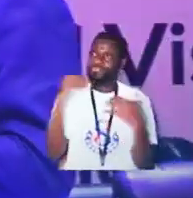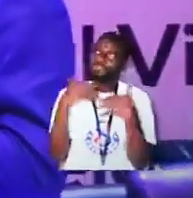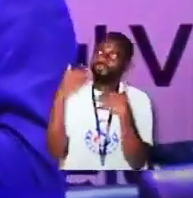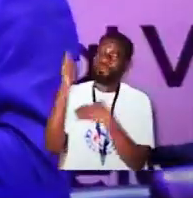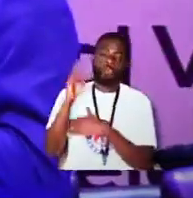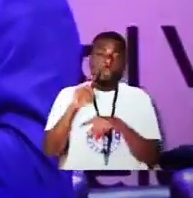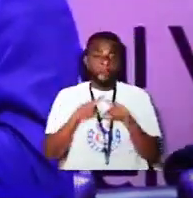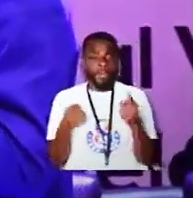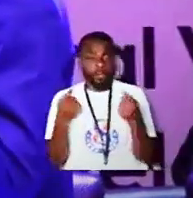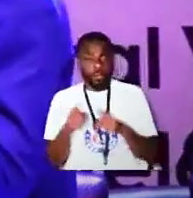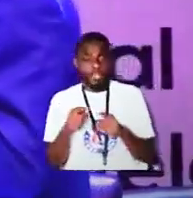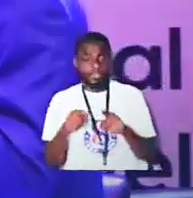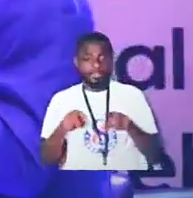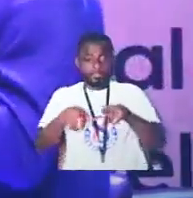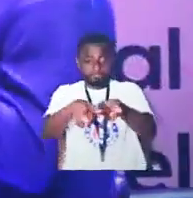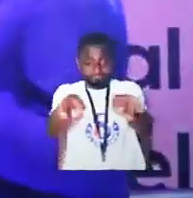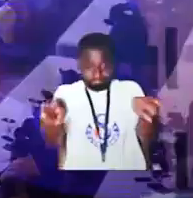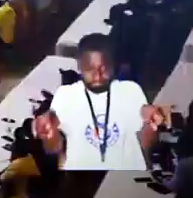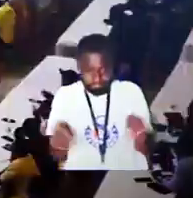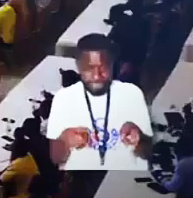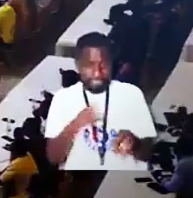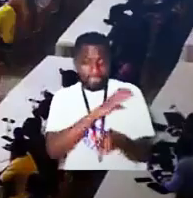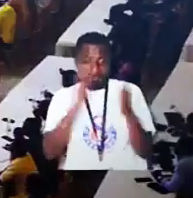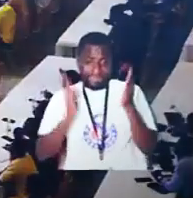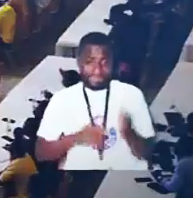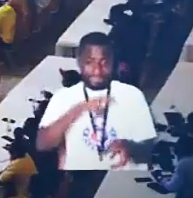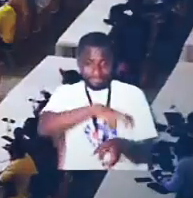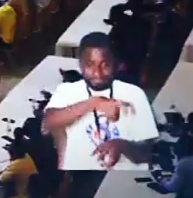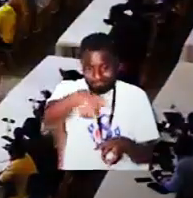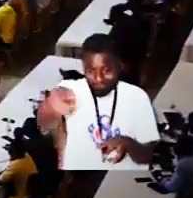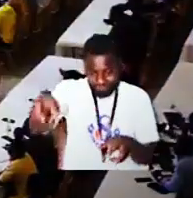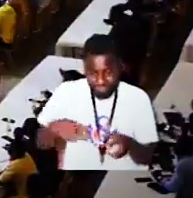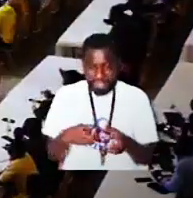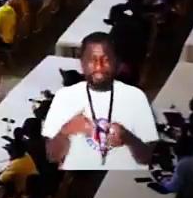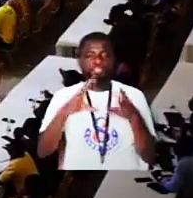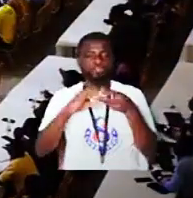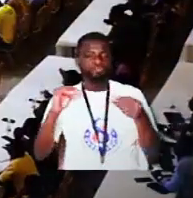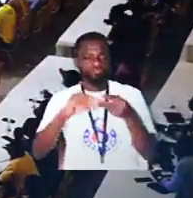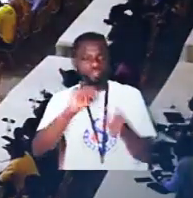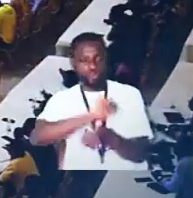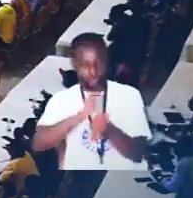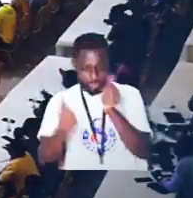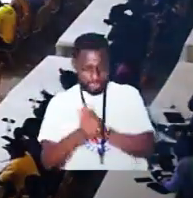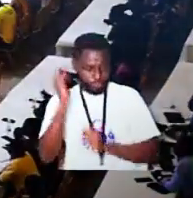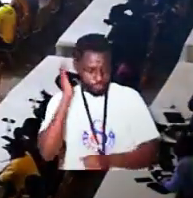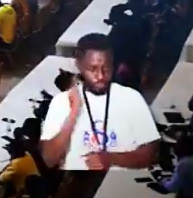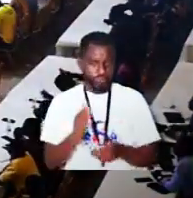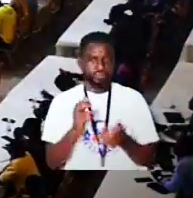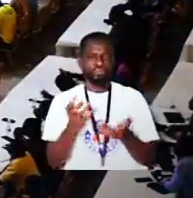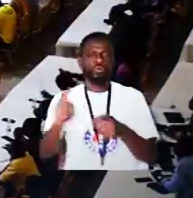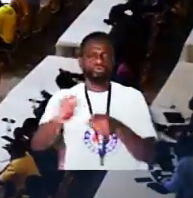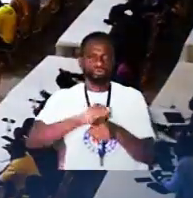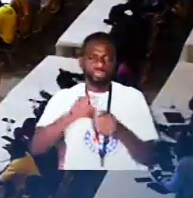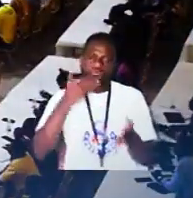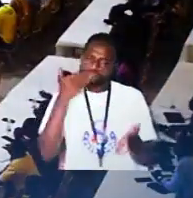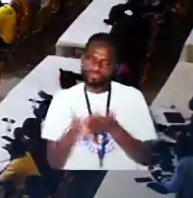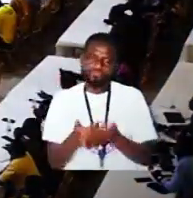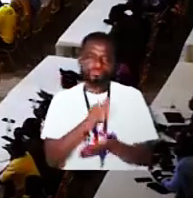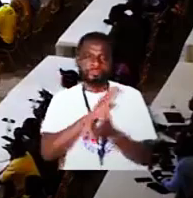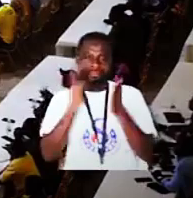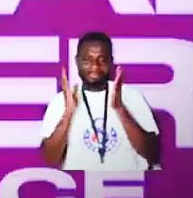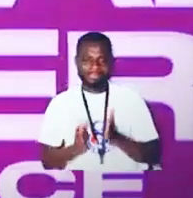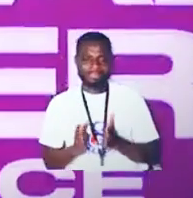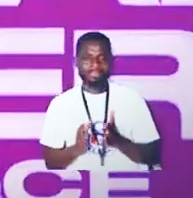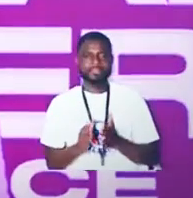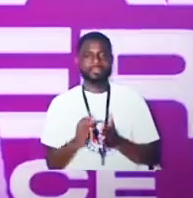find Christians there, the story will change. So we want to raise good Christians who will be able to